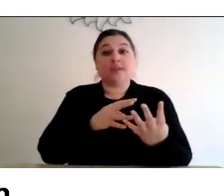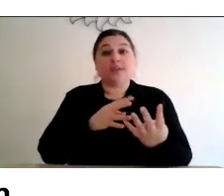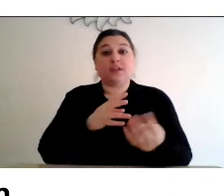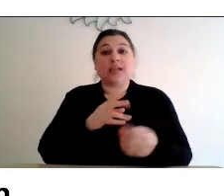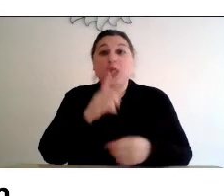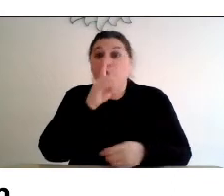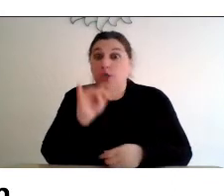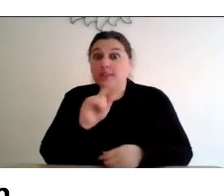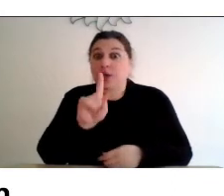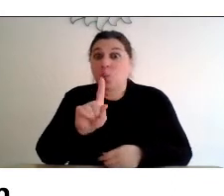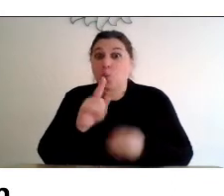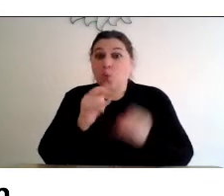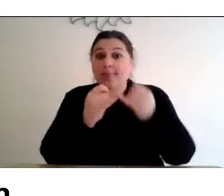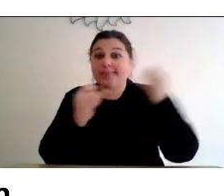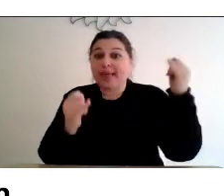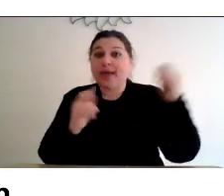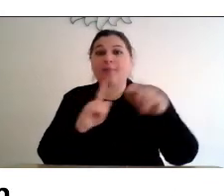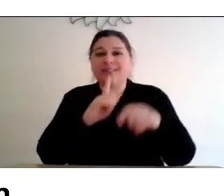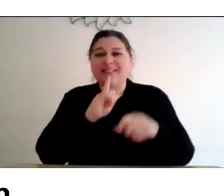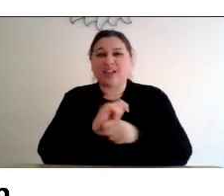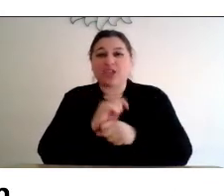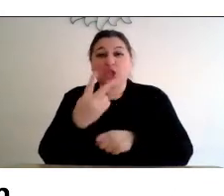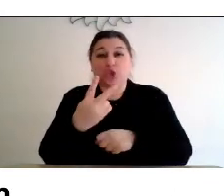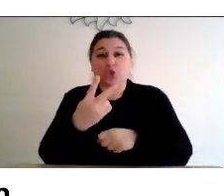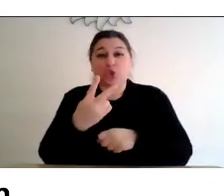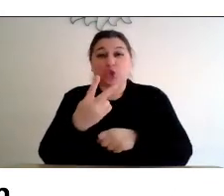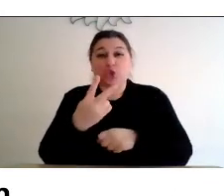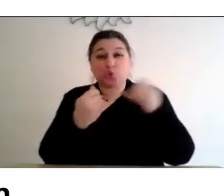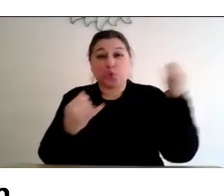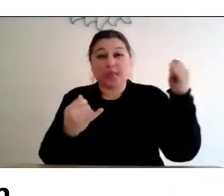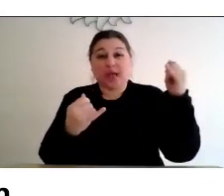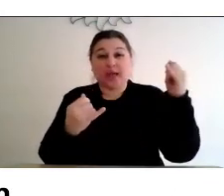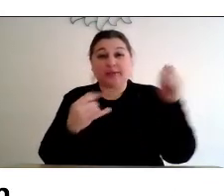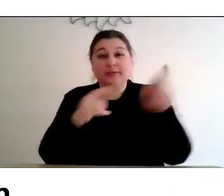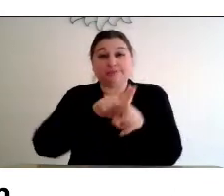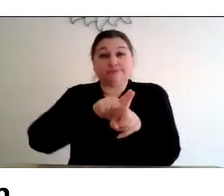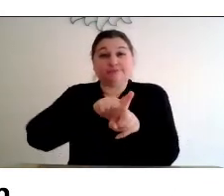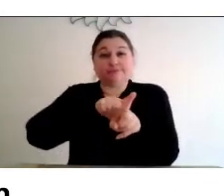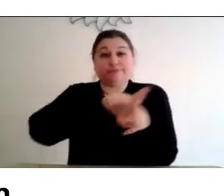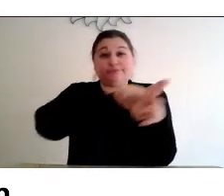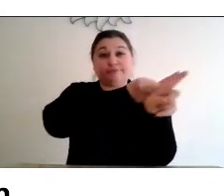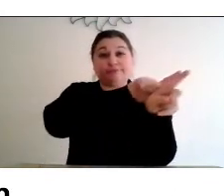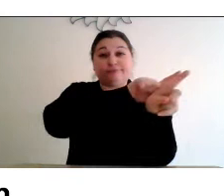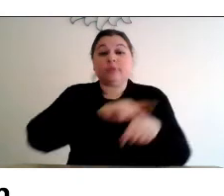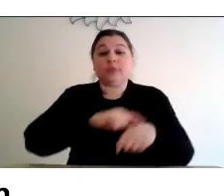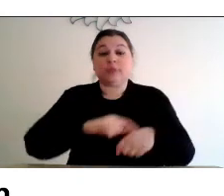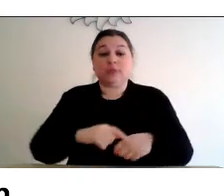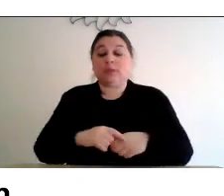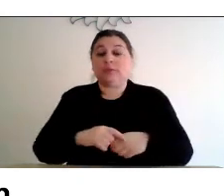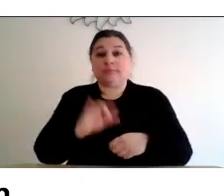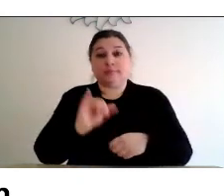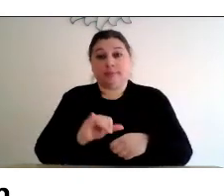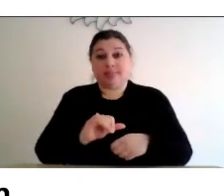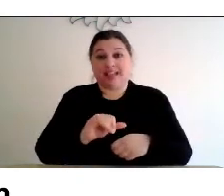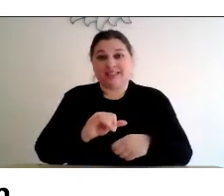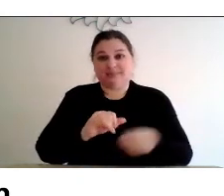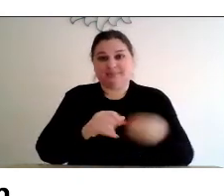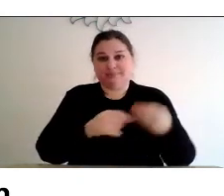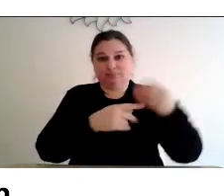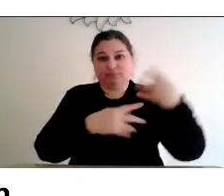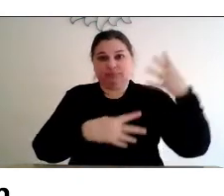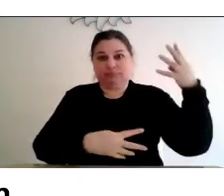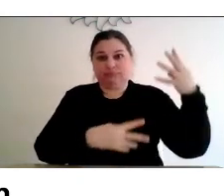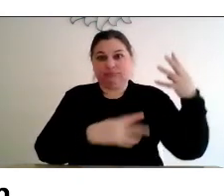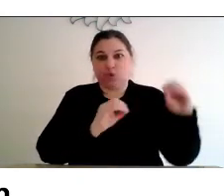that's infinite. This right here represents no solution, so 0 solutions, because